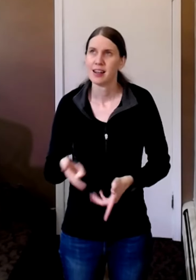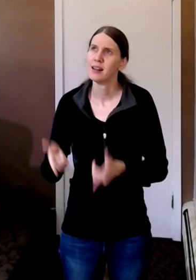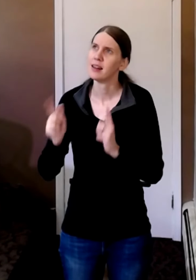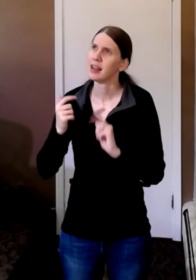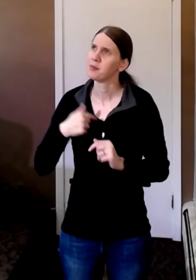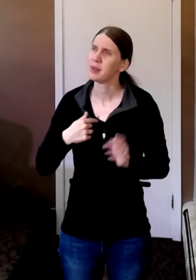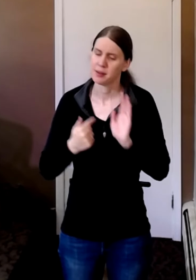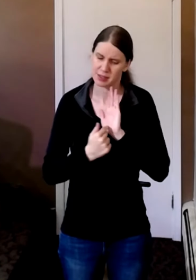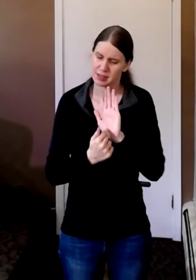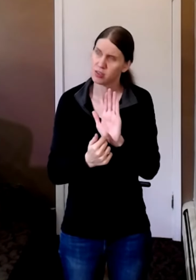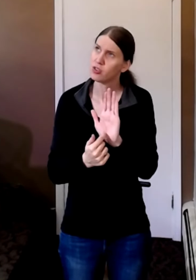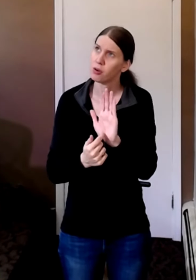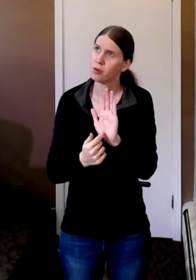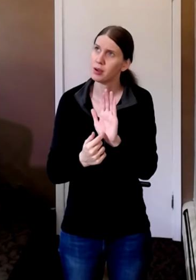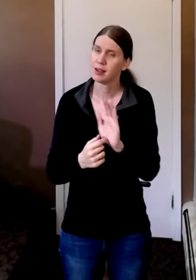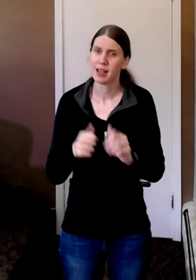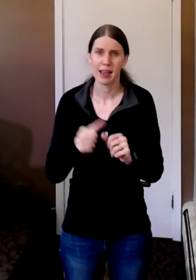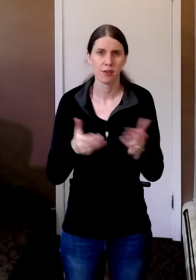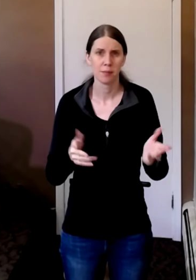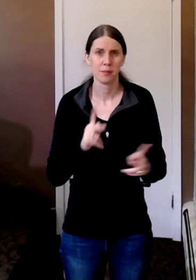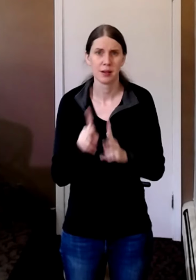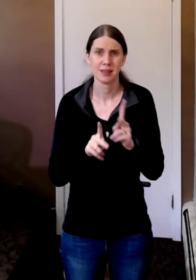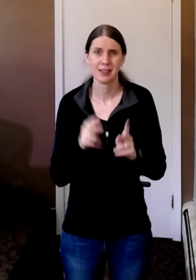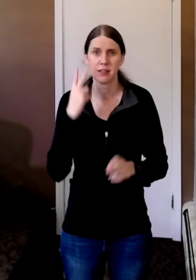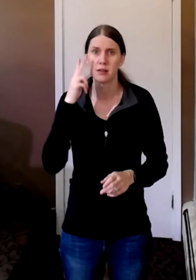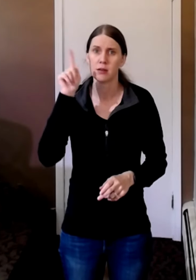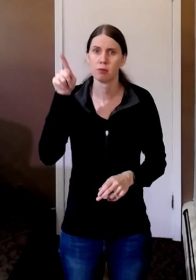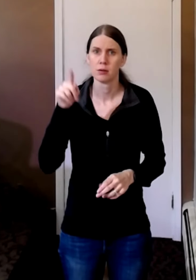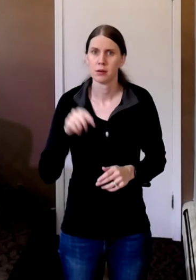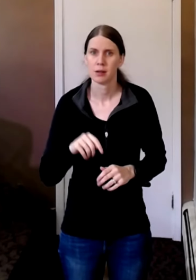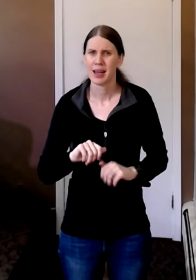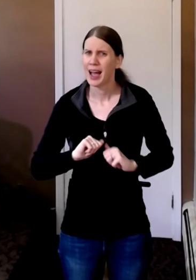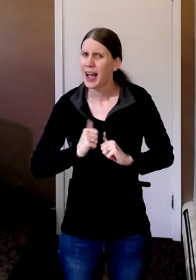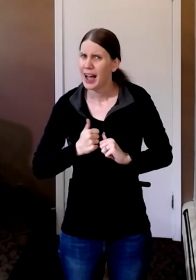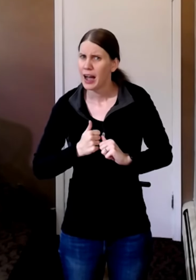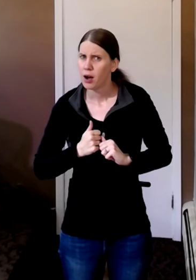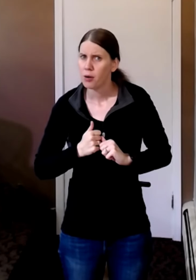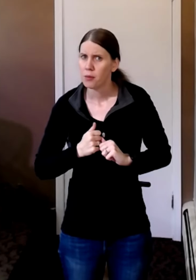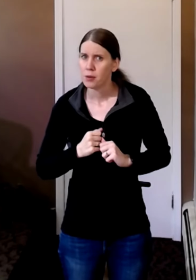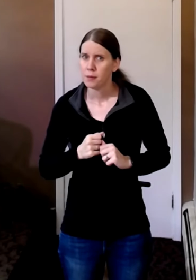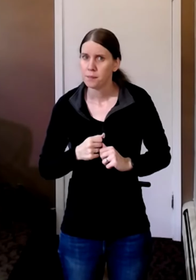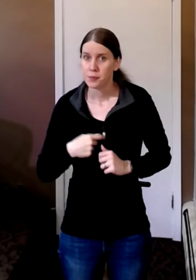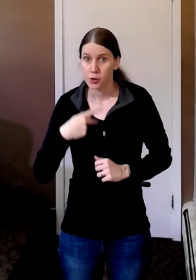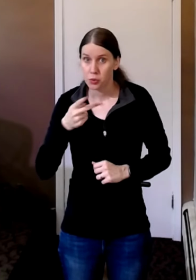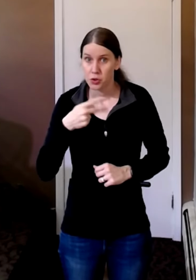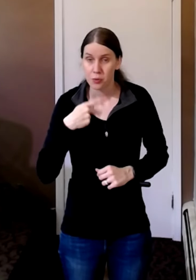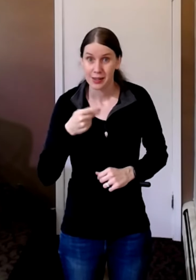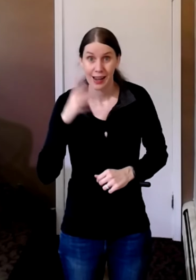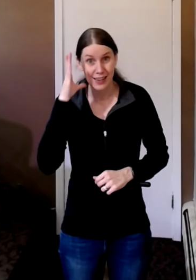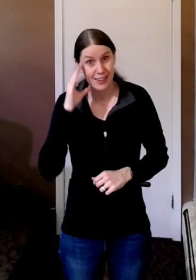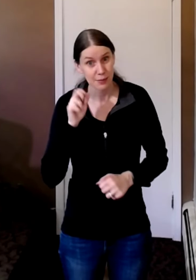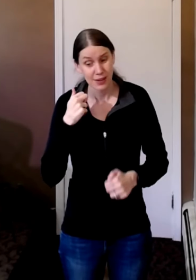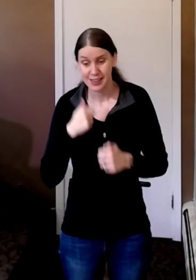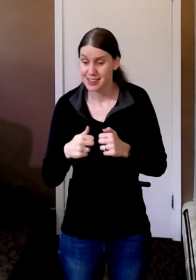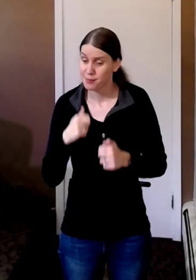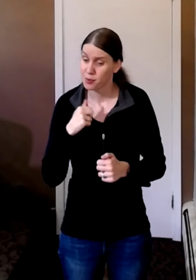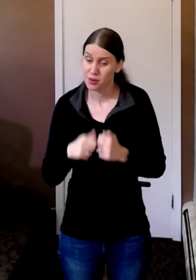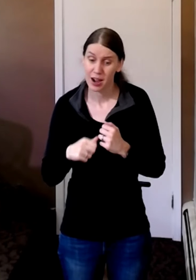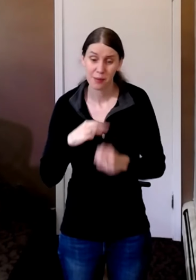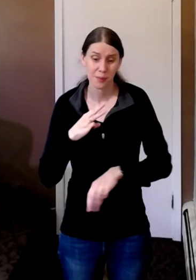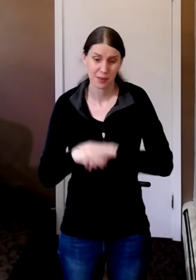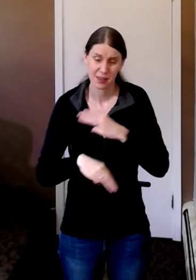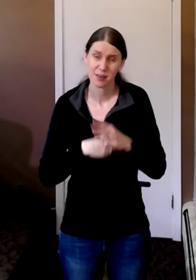transparent and let everybody see you. And how do we do that? while we're going through the same problems everybody